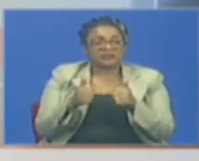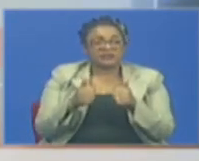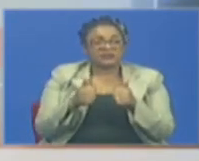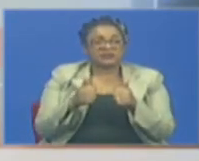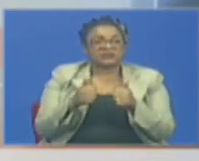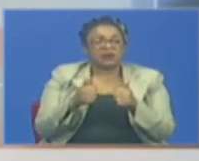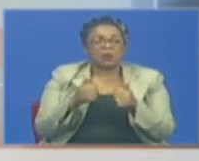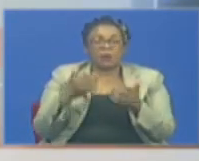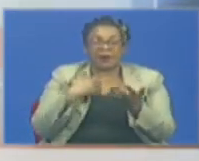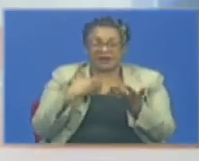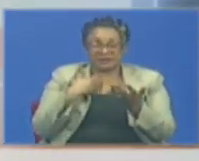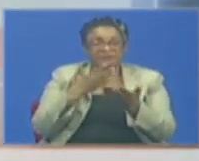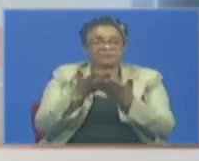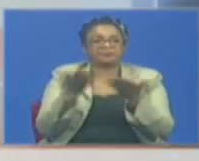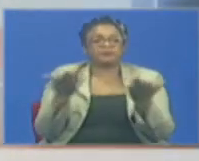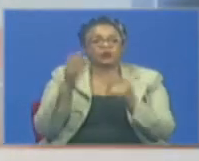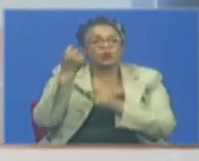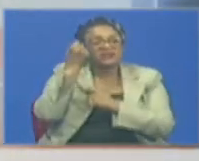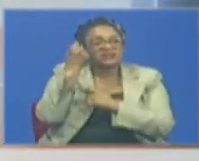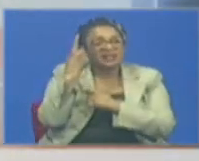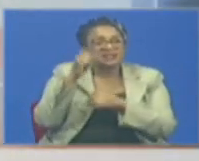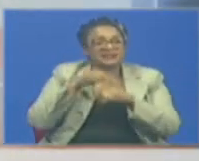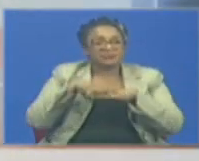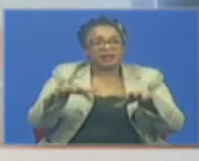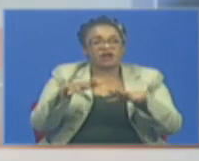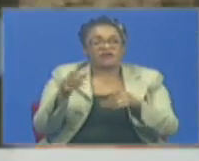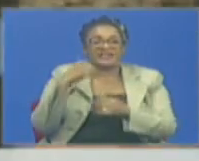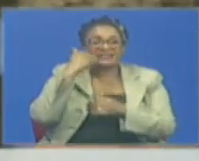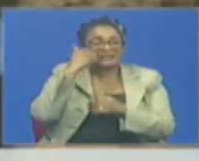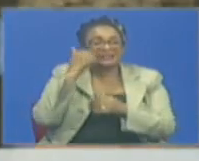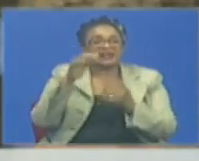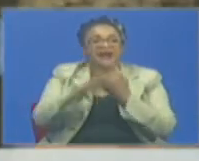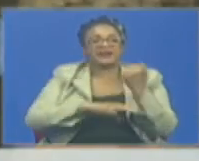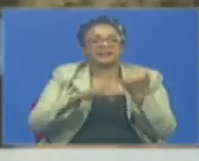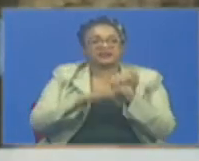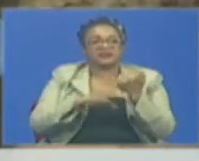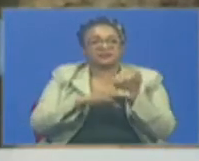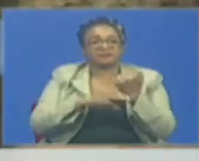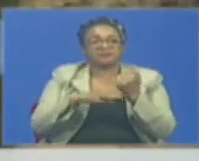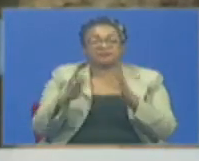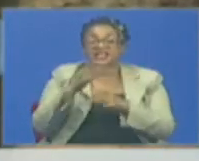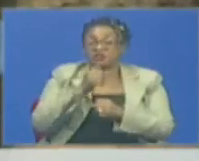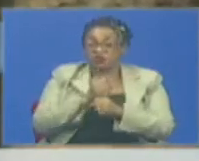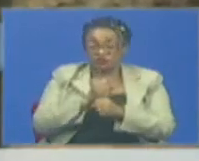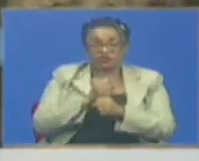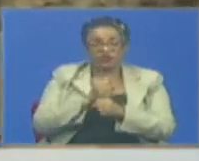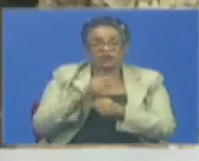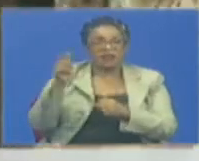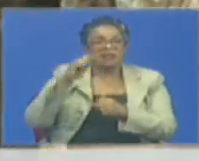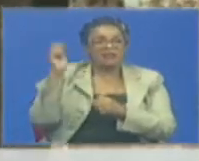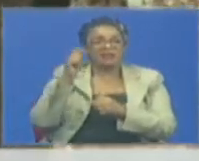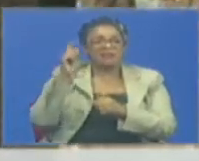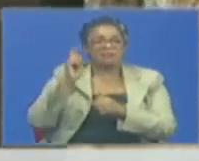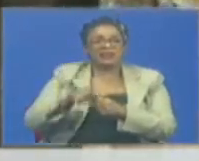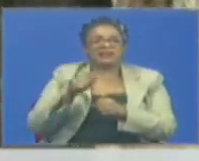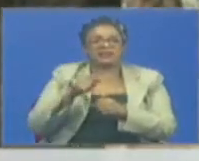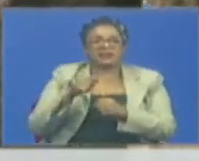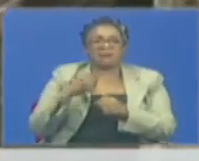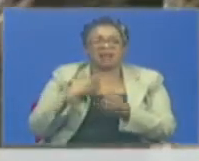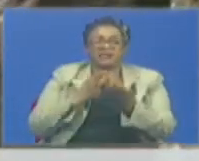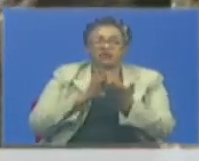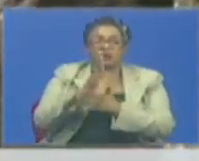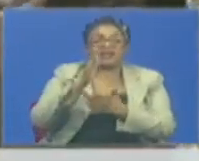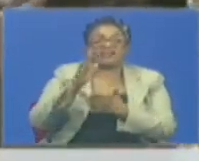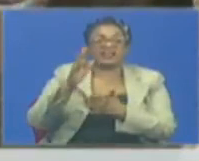sufficient testing in order to understand the spread of the disease in the country. According to the association, Kenya must first ensure that the rate of